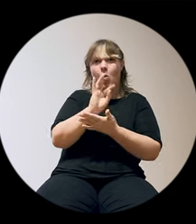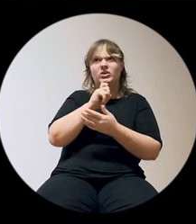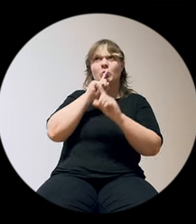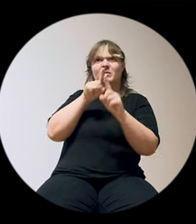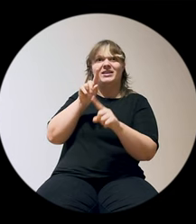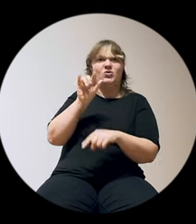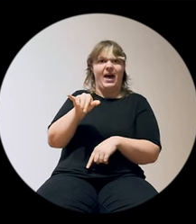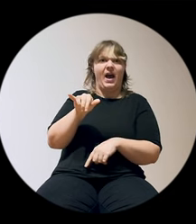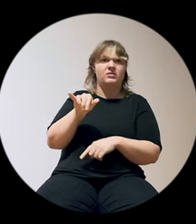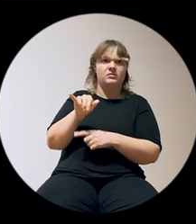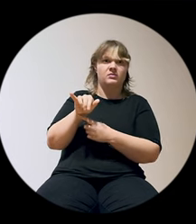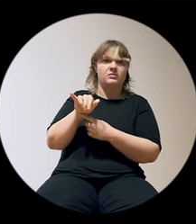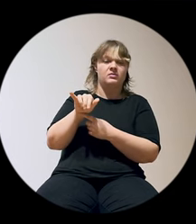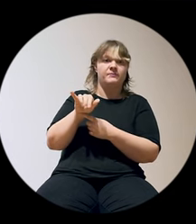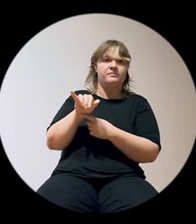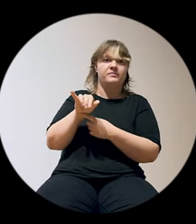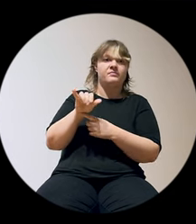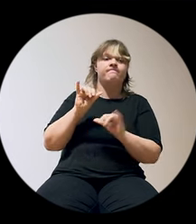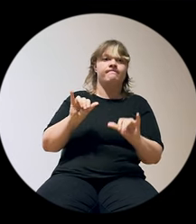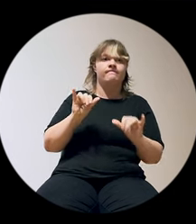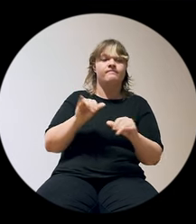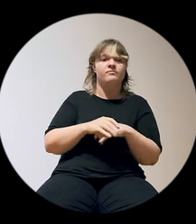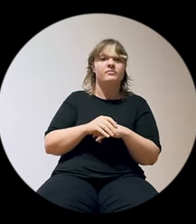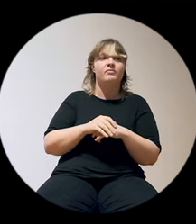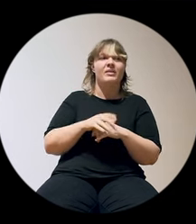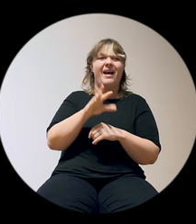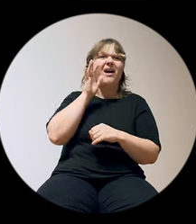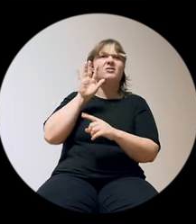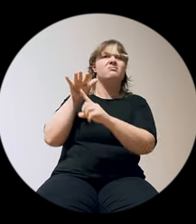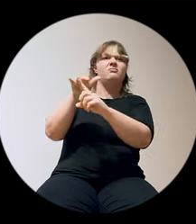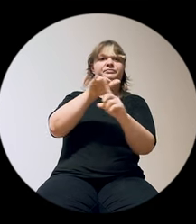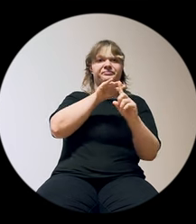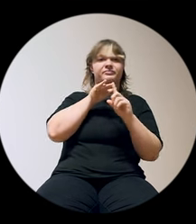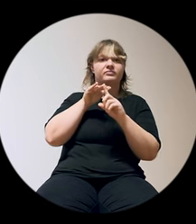reality. And the response was also a reminder that